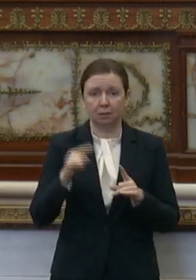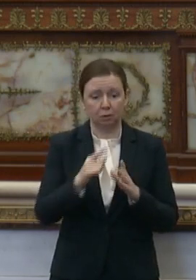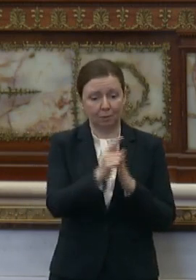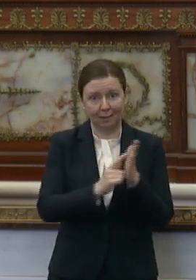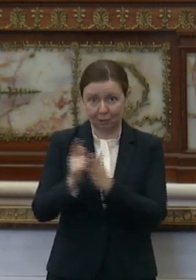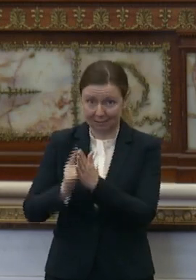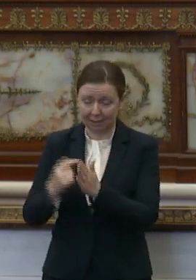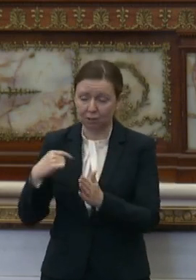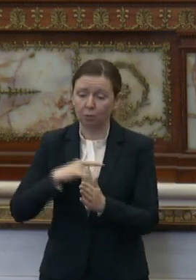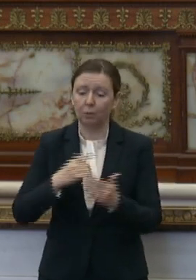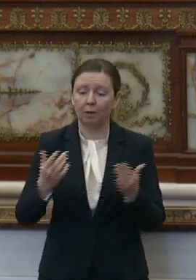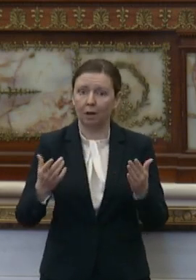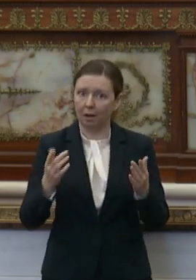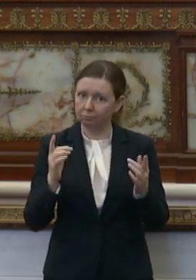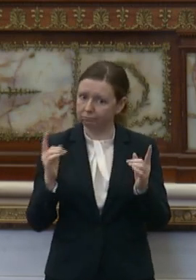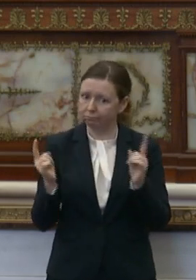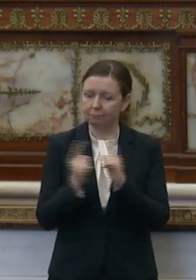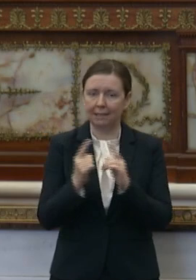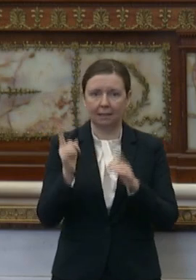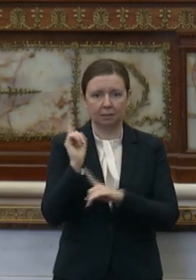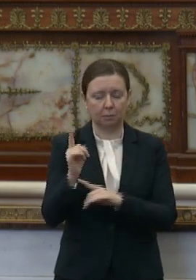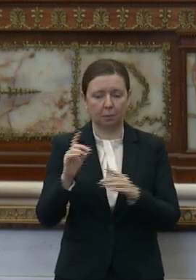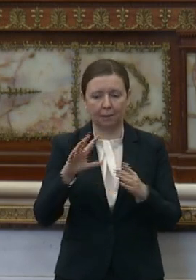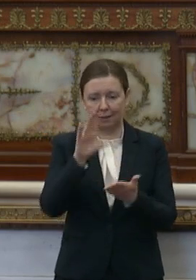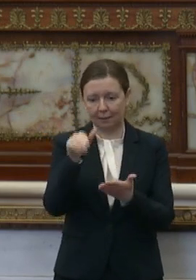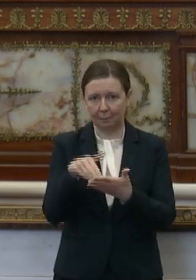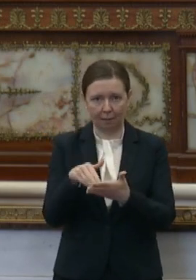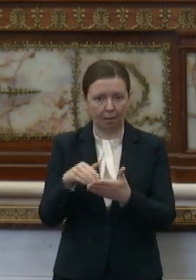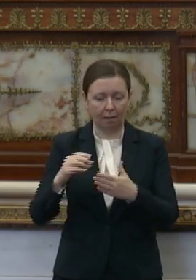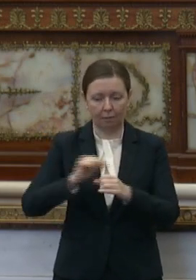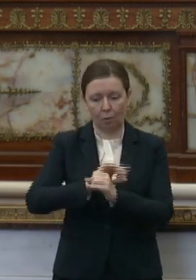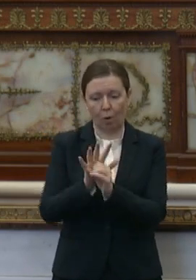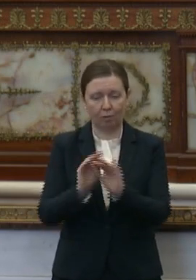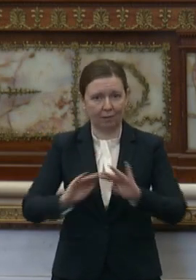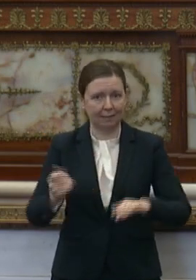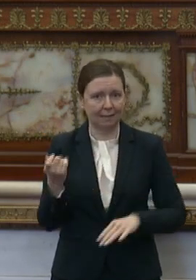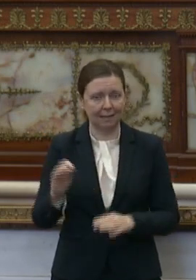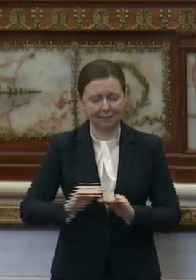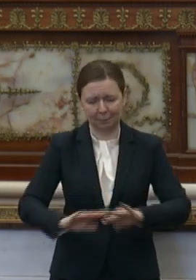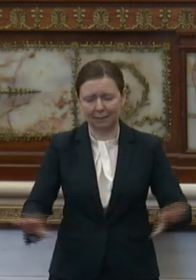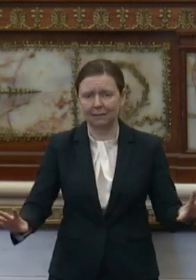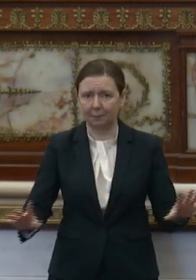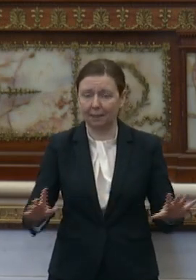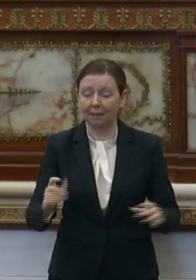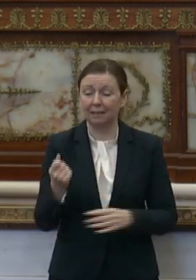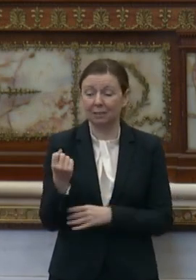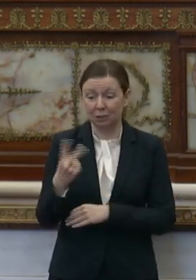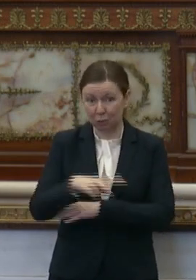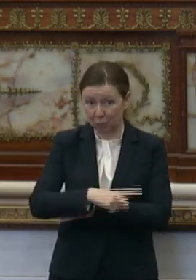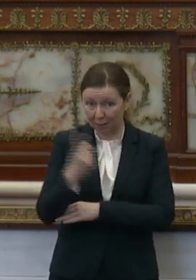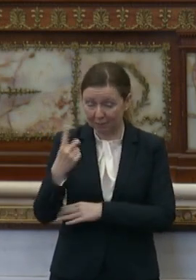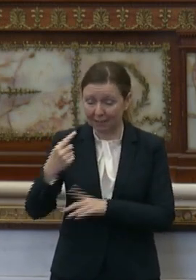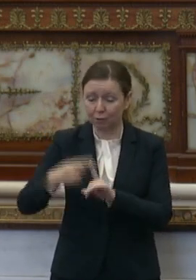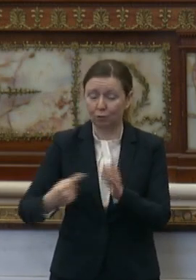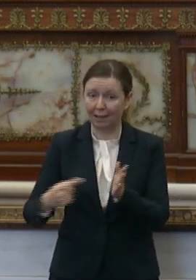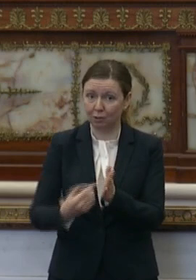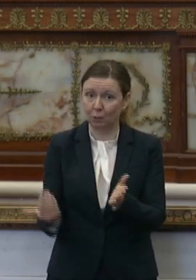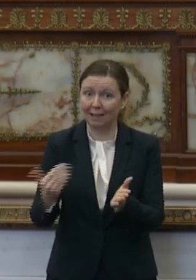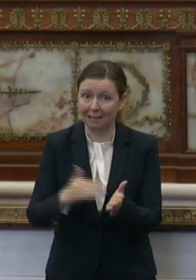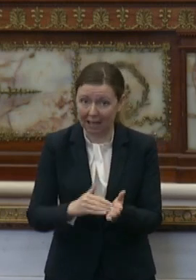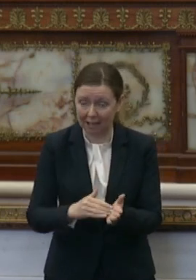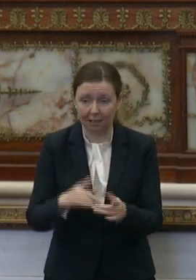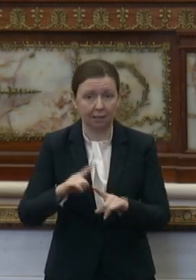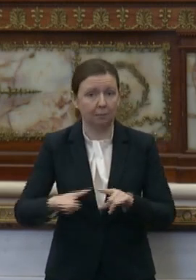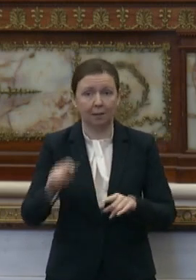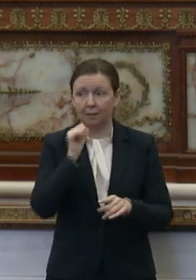Now we are meeting this moment in the midst of a COVID-19 pandemic. In 12 days' time, rent is due yet again, but there will